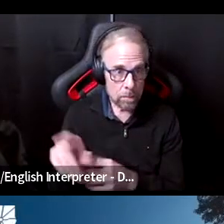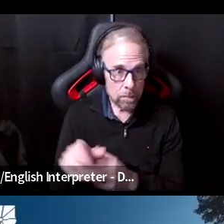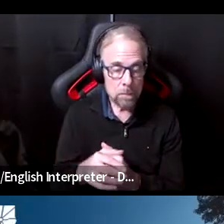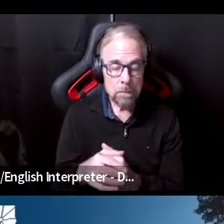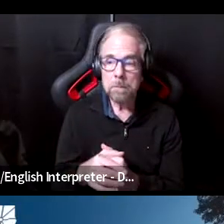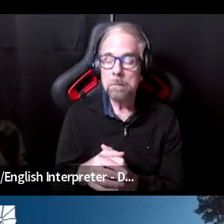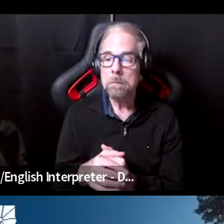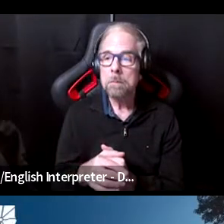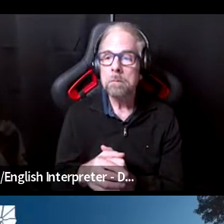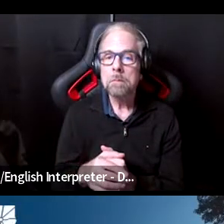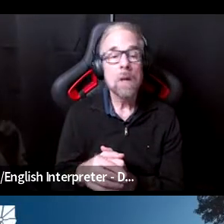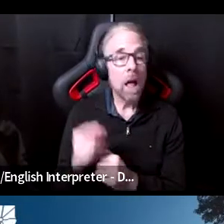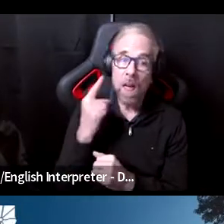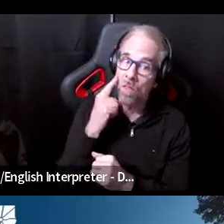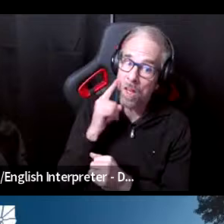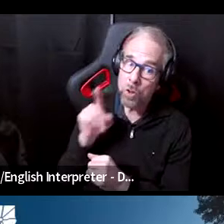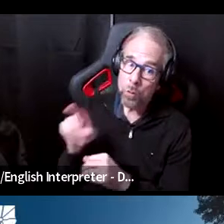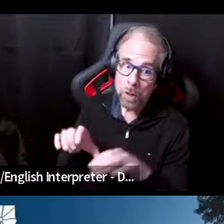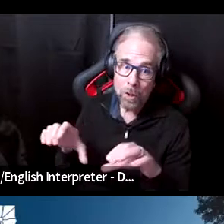I think you did great.